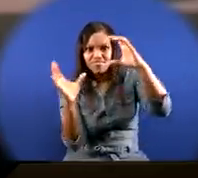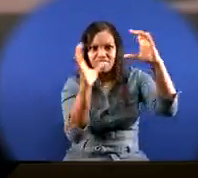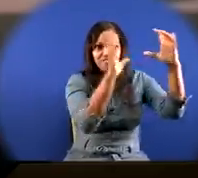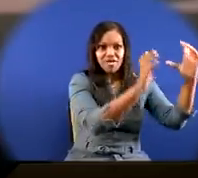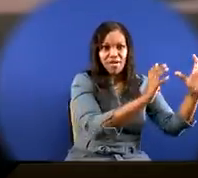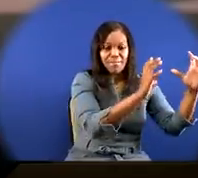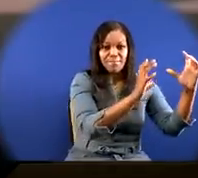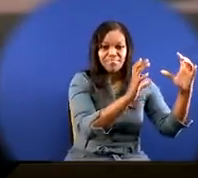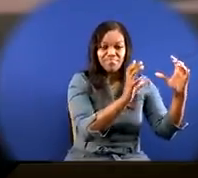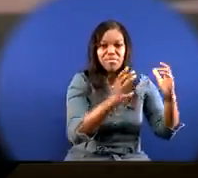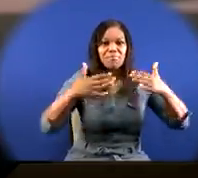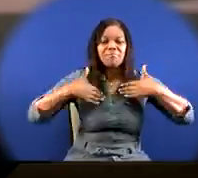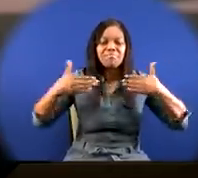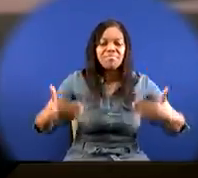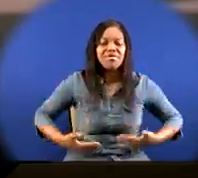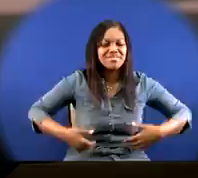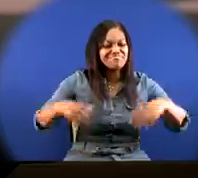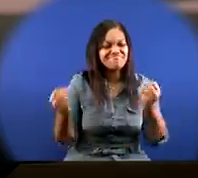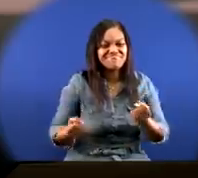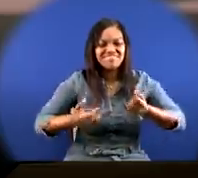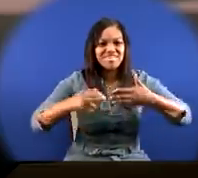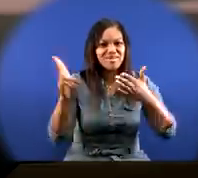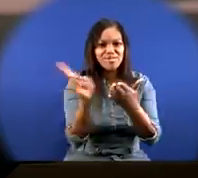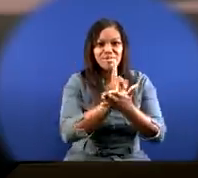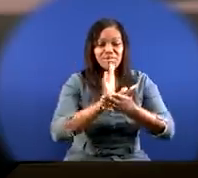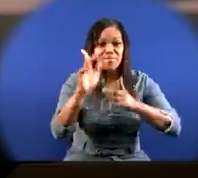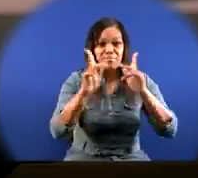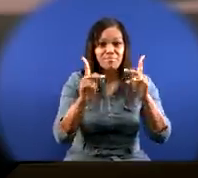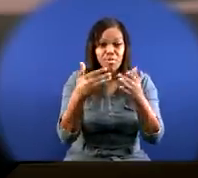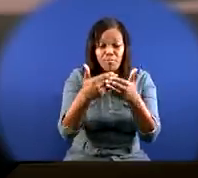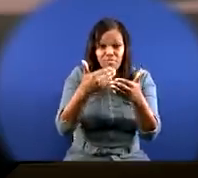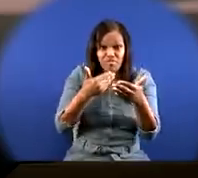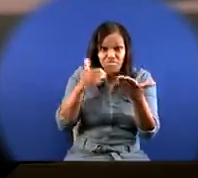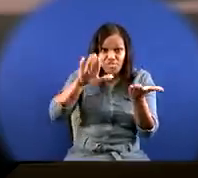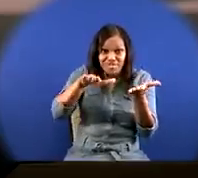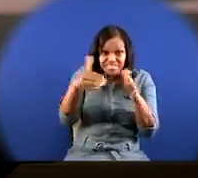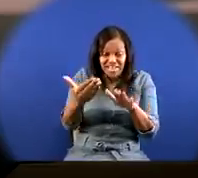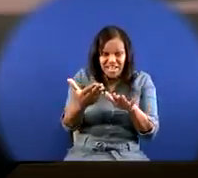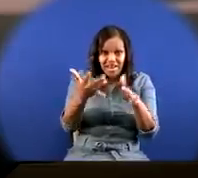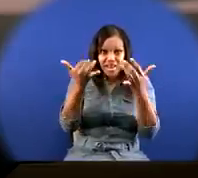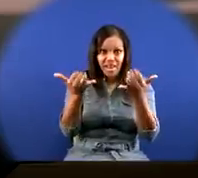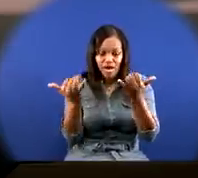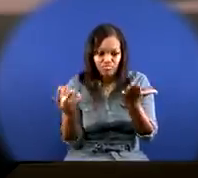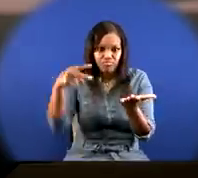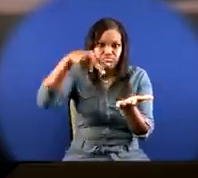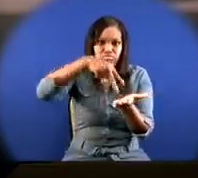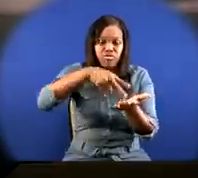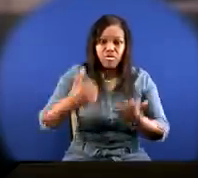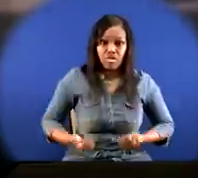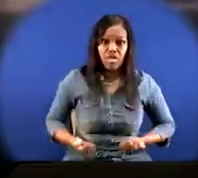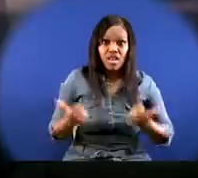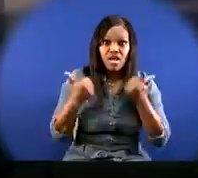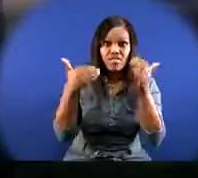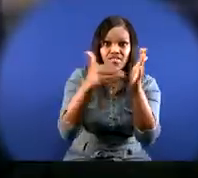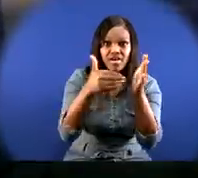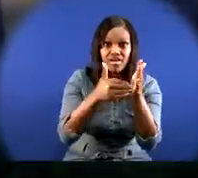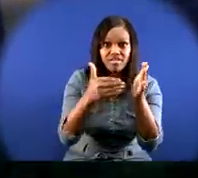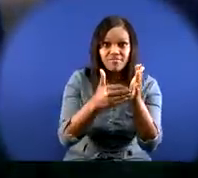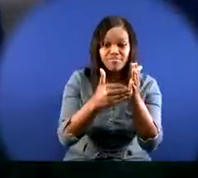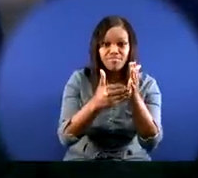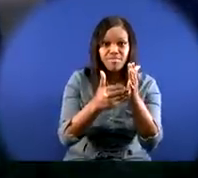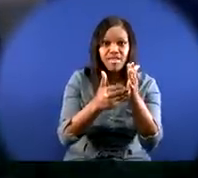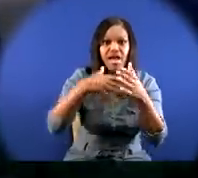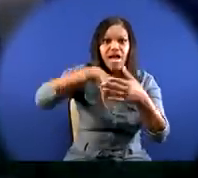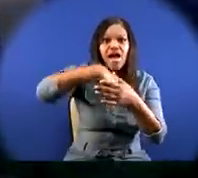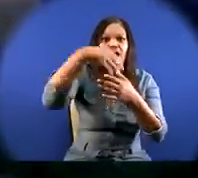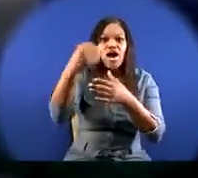bodies of many holy people who had died were raised to life. They came out of the